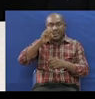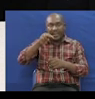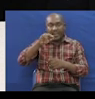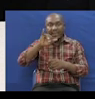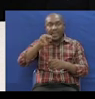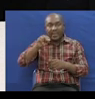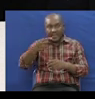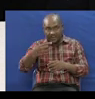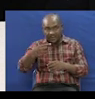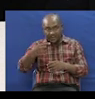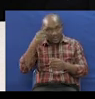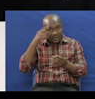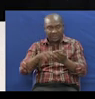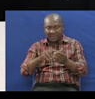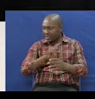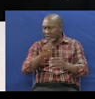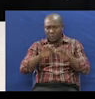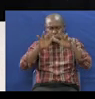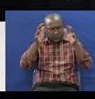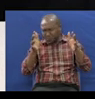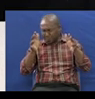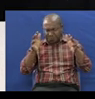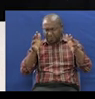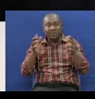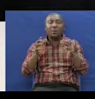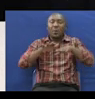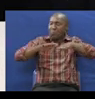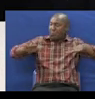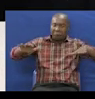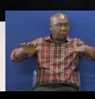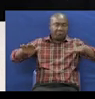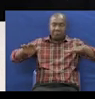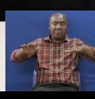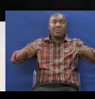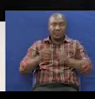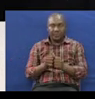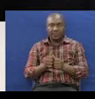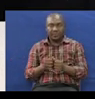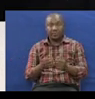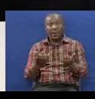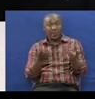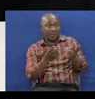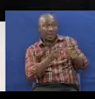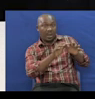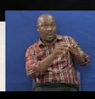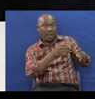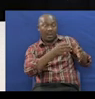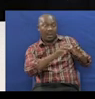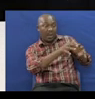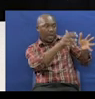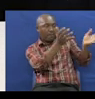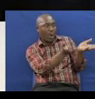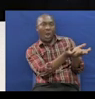sphere, it is a sphere that is budged a little bit. If I take this demonstration here,